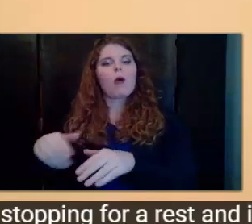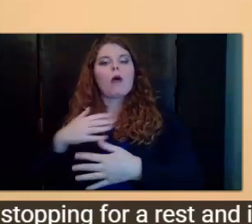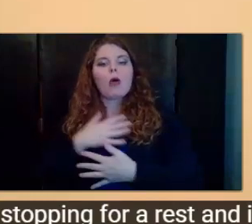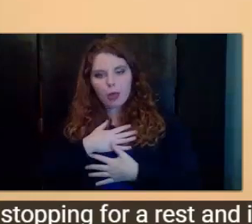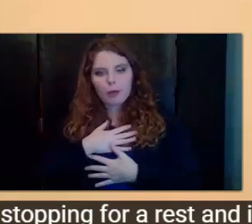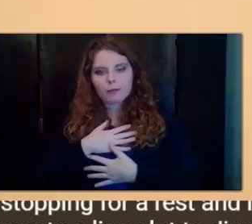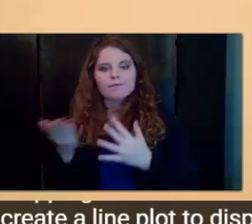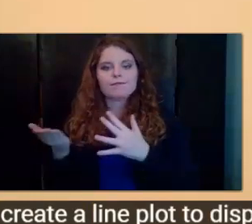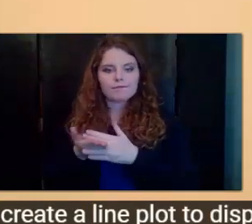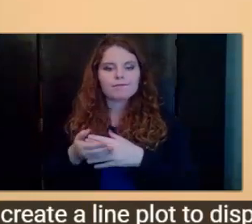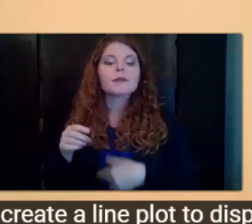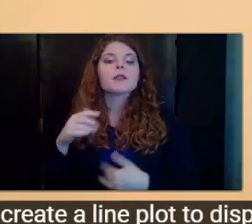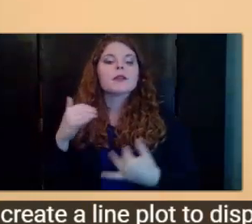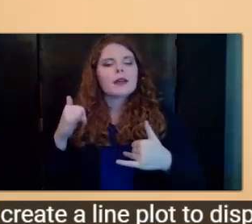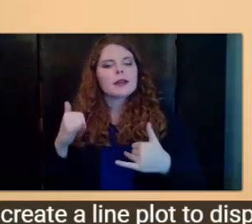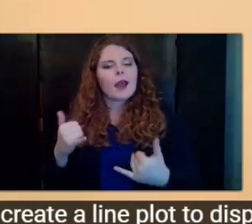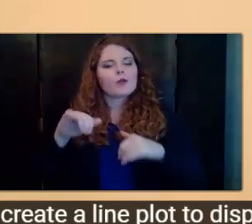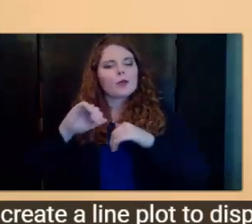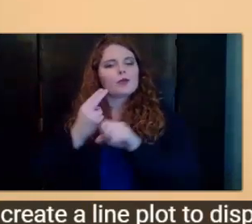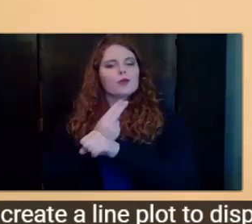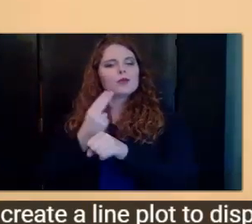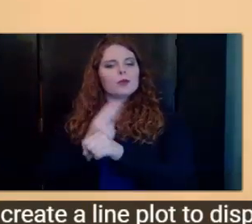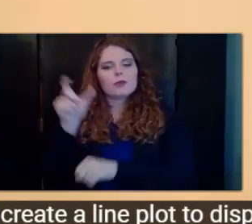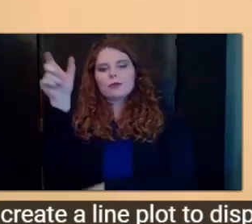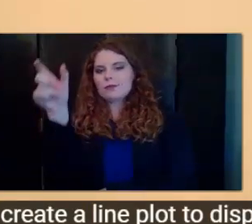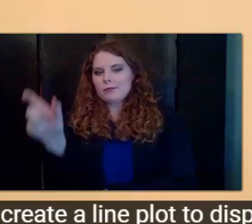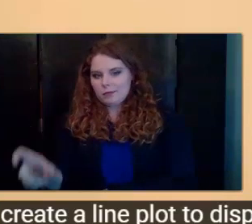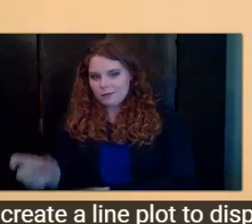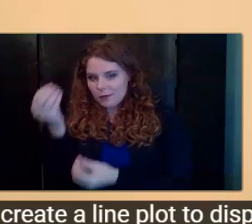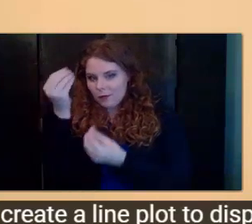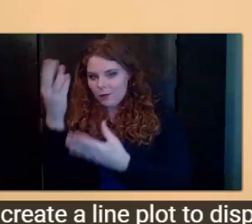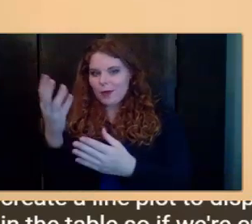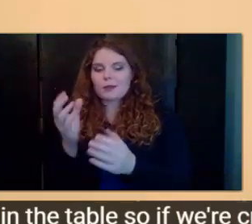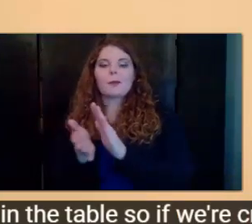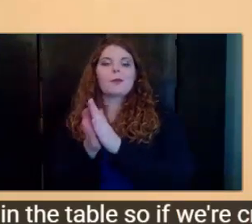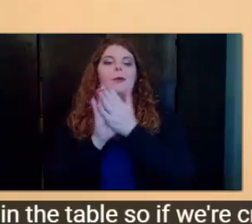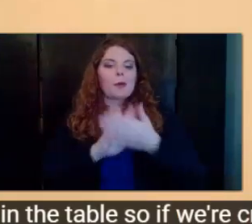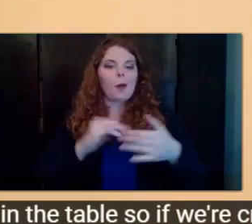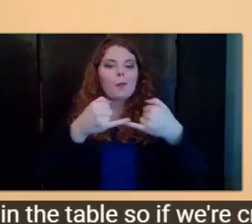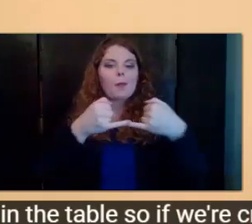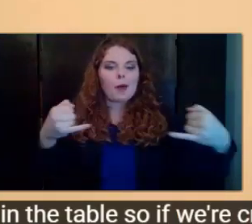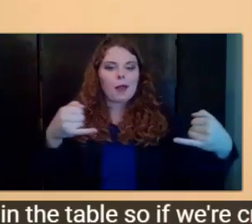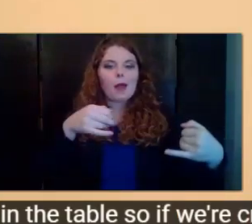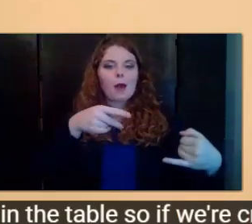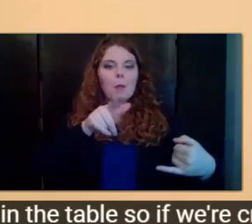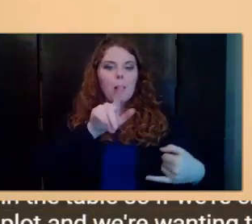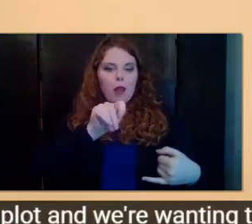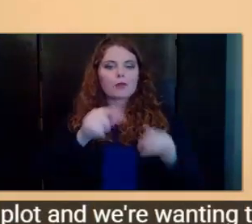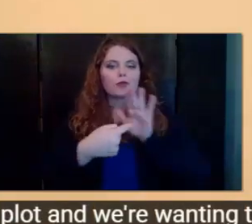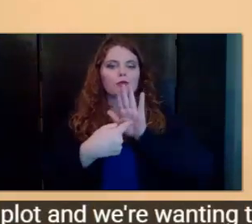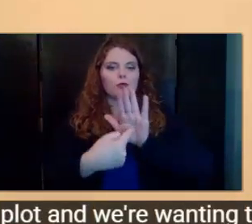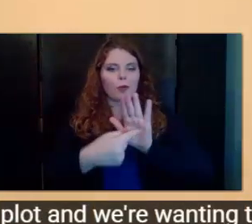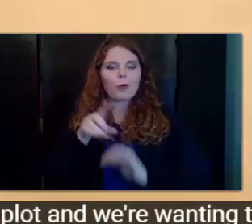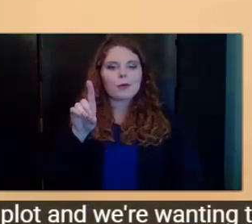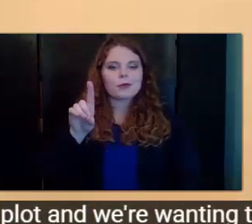to display the data in the table. So if we're creating a line plot and we're wanting to represent the